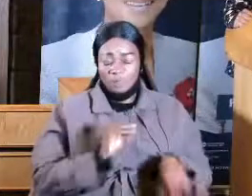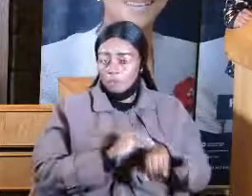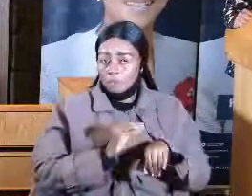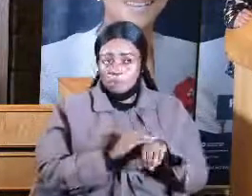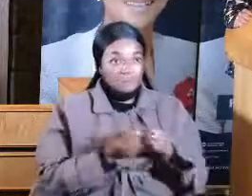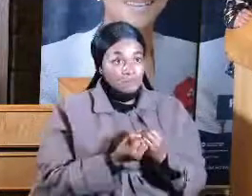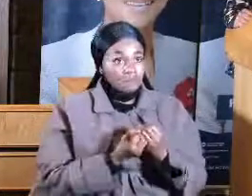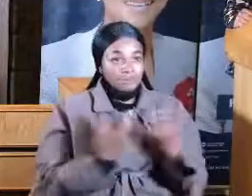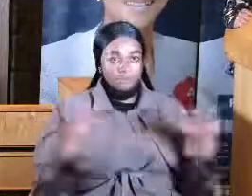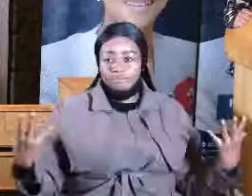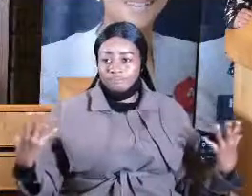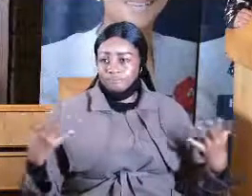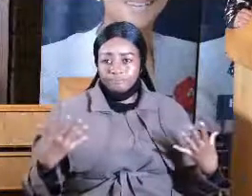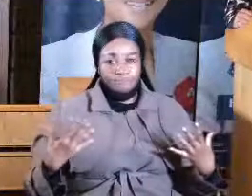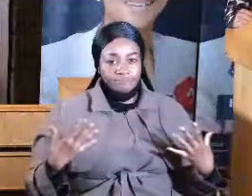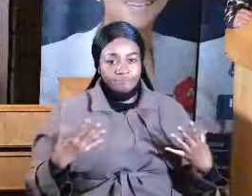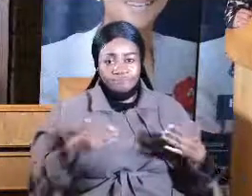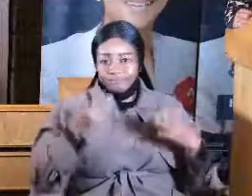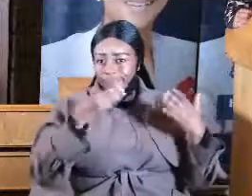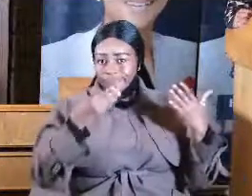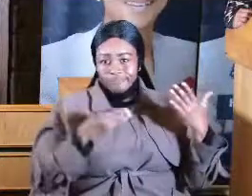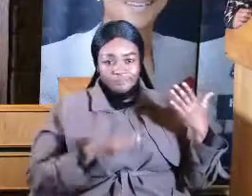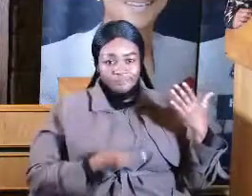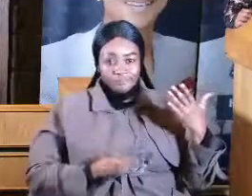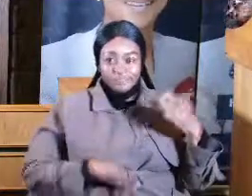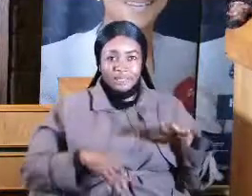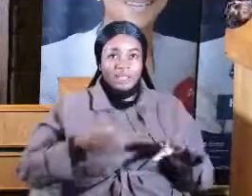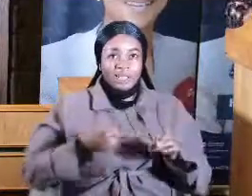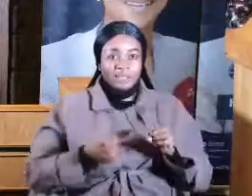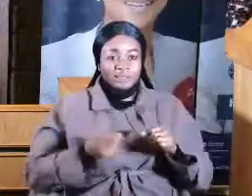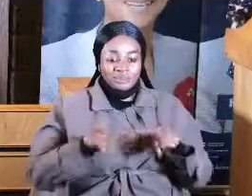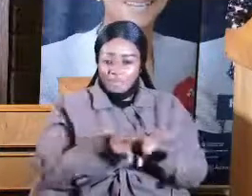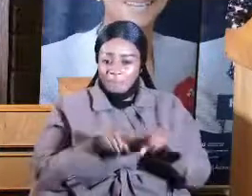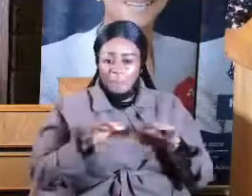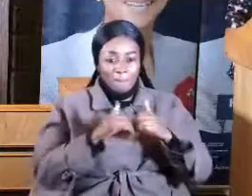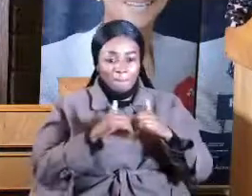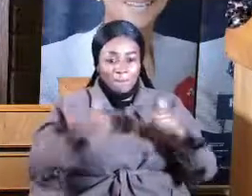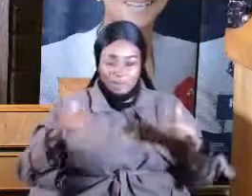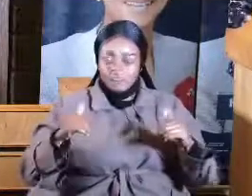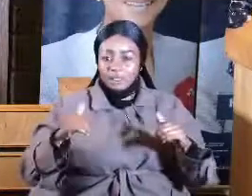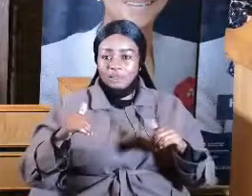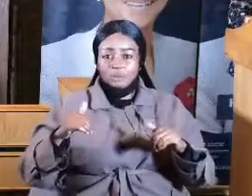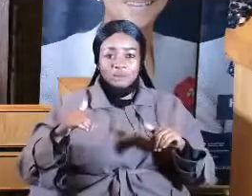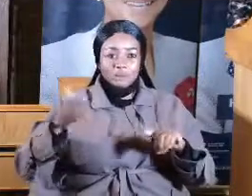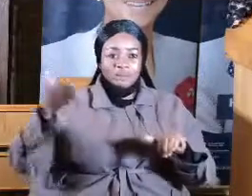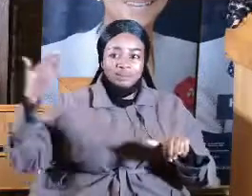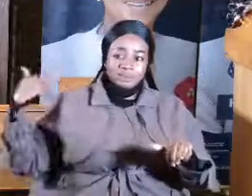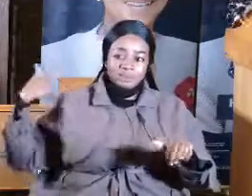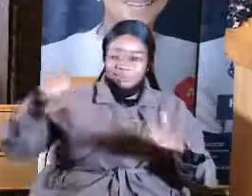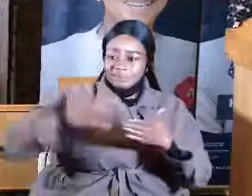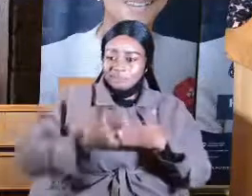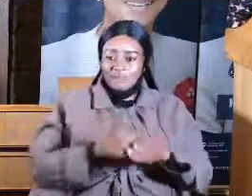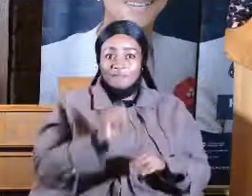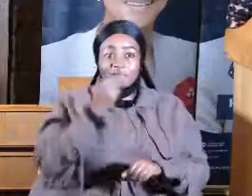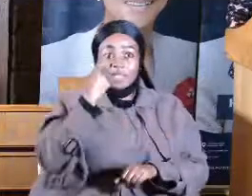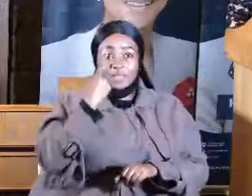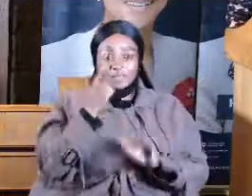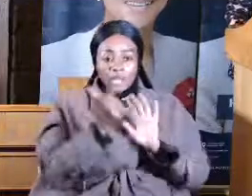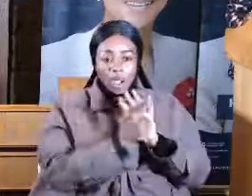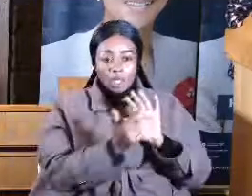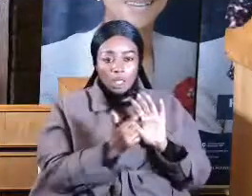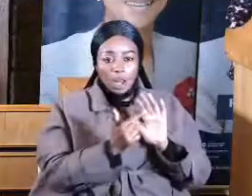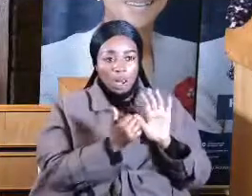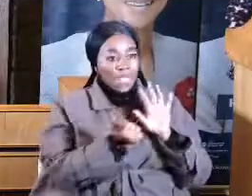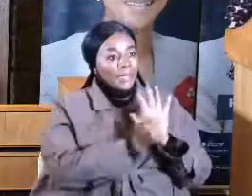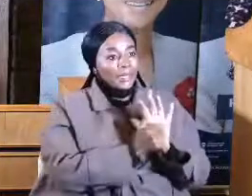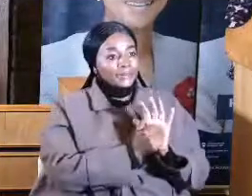They stem as far deep as colonialism and the apartheid system we come from. because the first Women's Legal Practice Act was